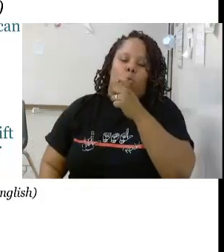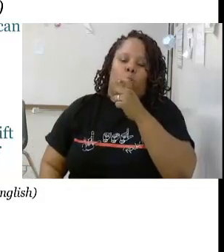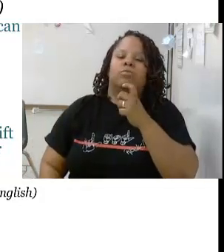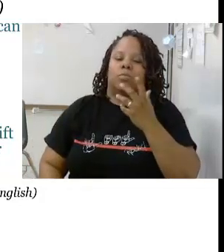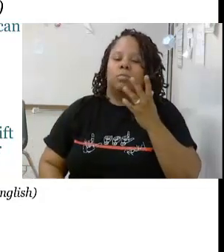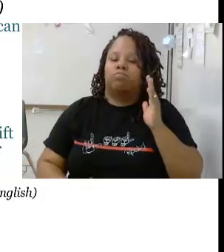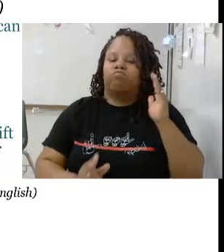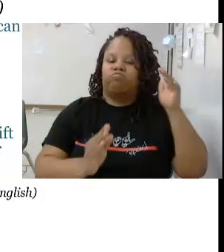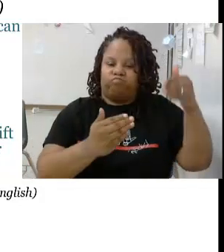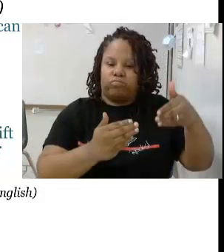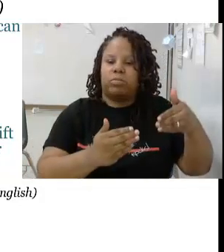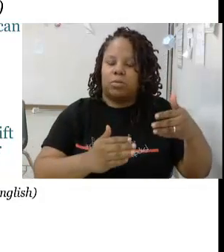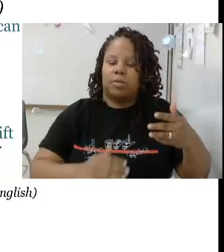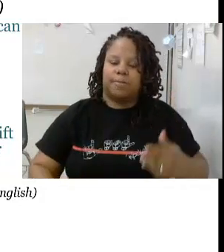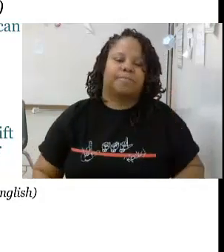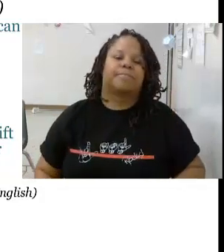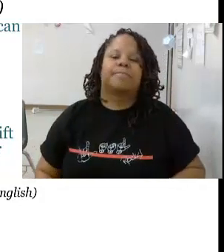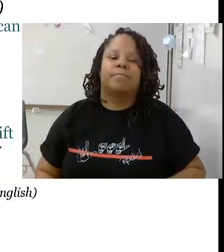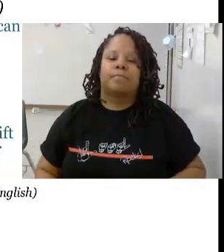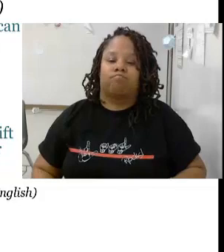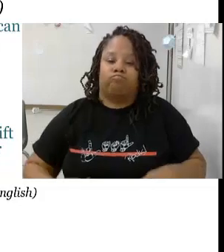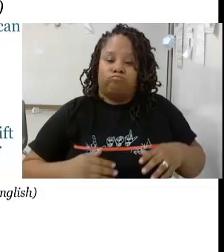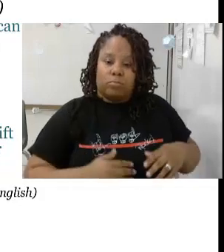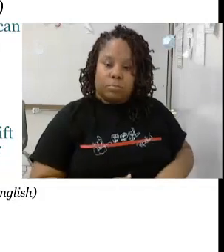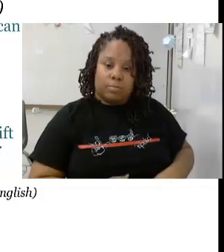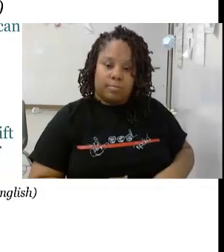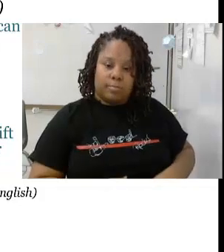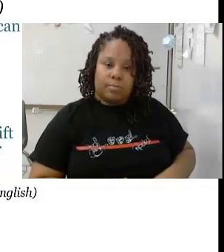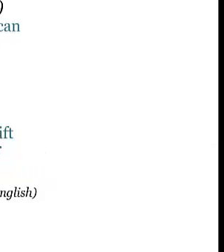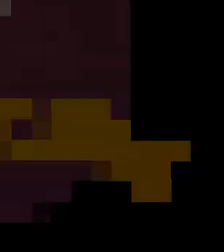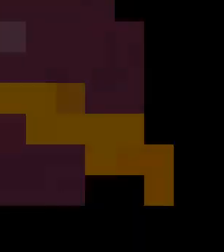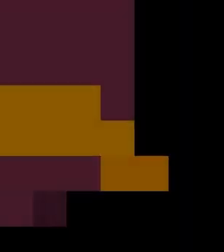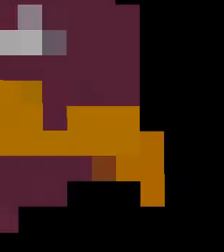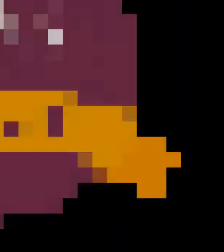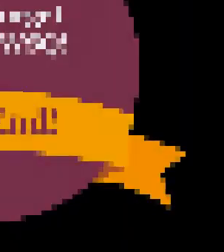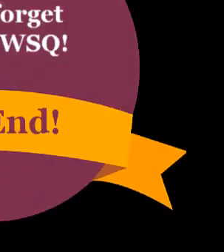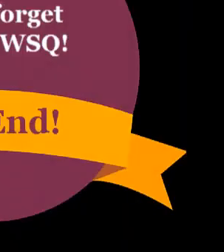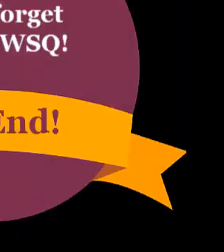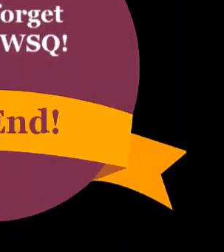then when you shift back, it's just even more clear that you're signing about somebody different.